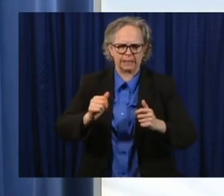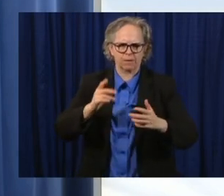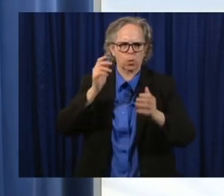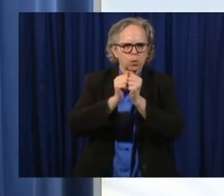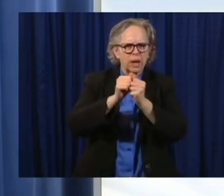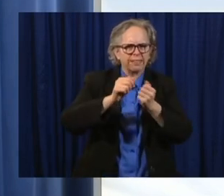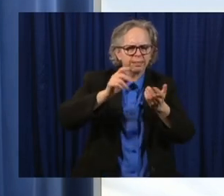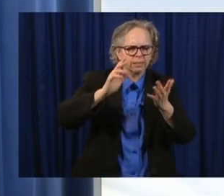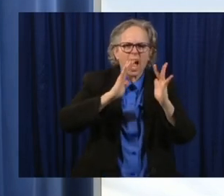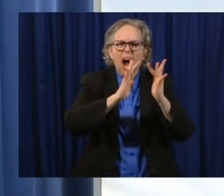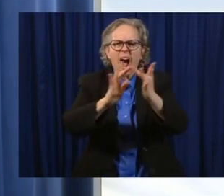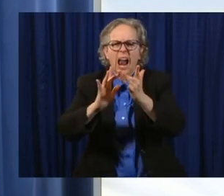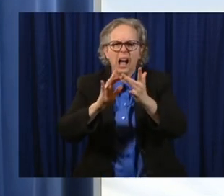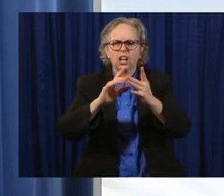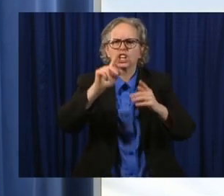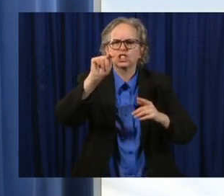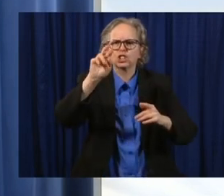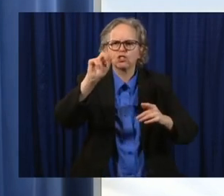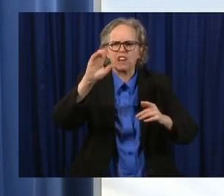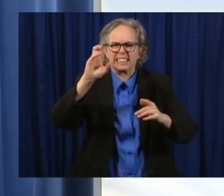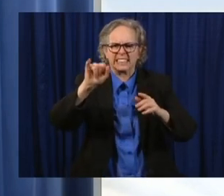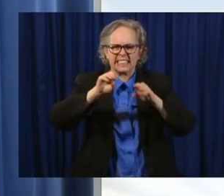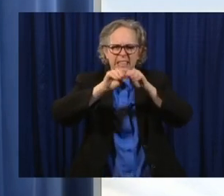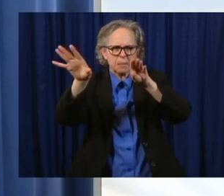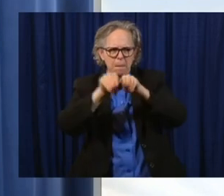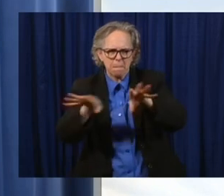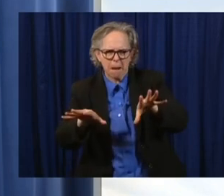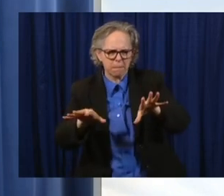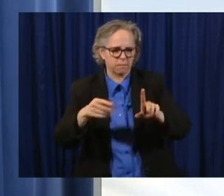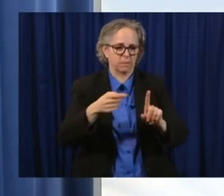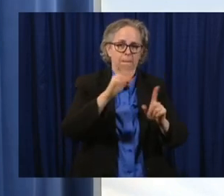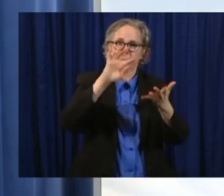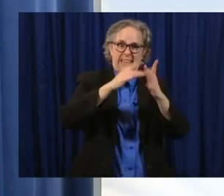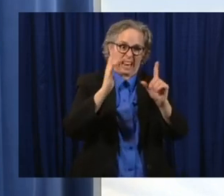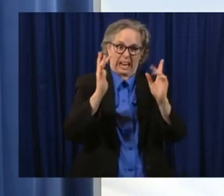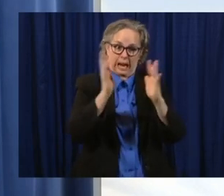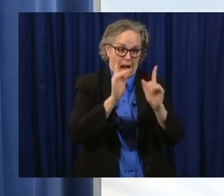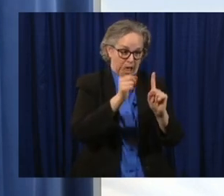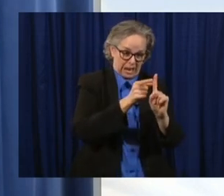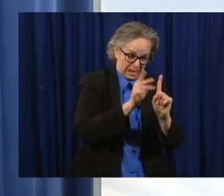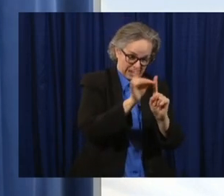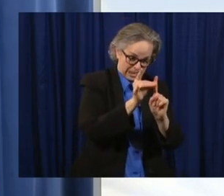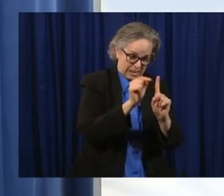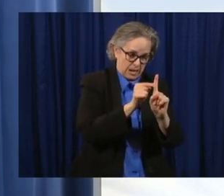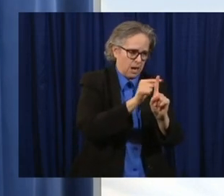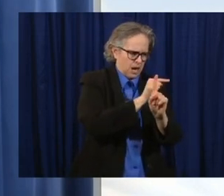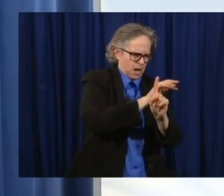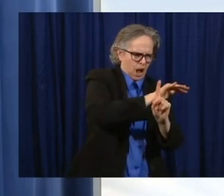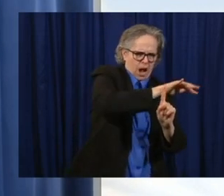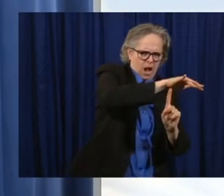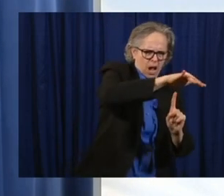a moment about this. And I've asked our Department of Health